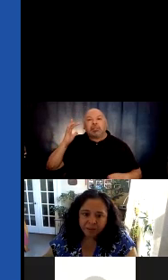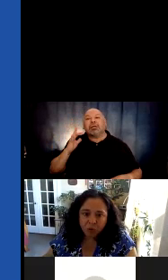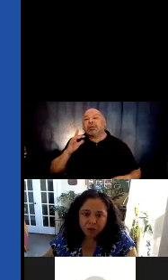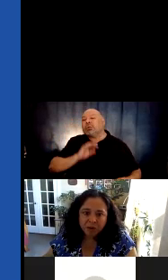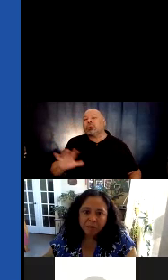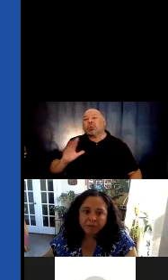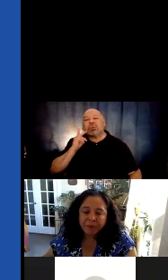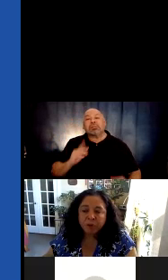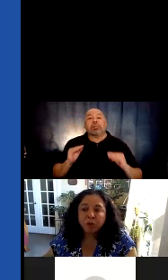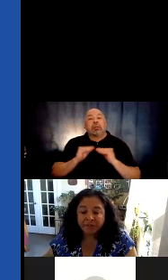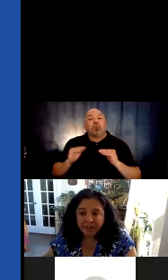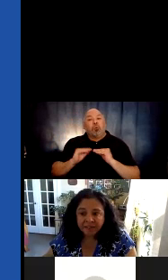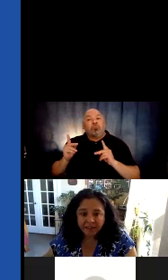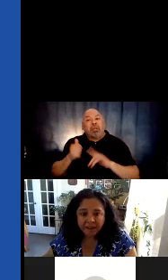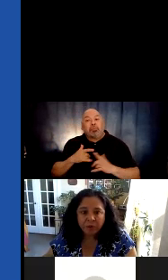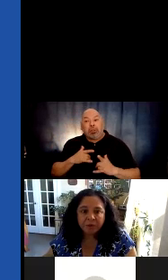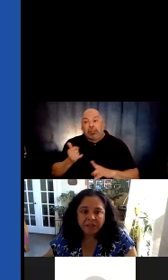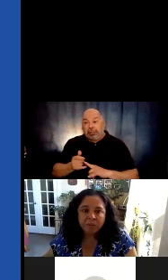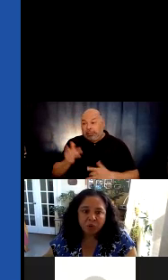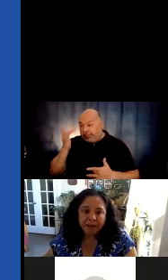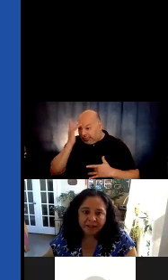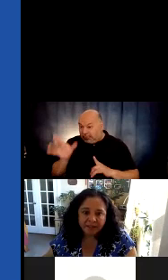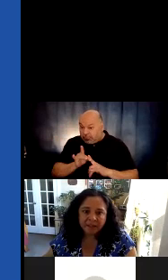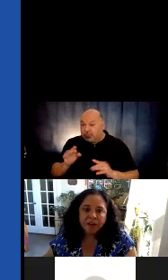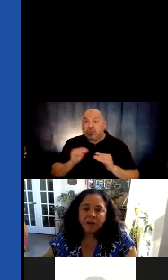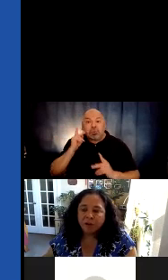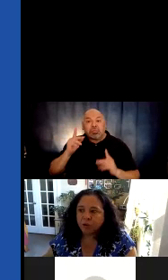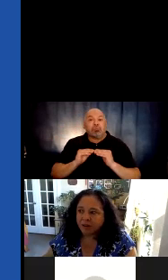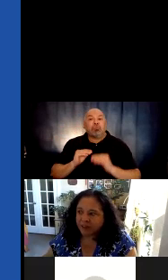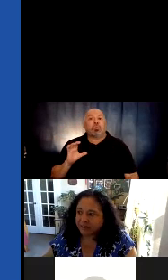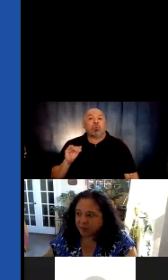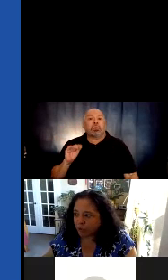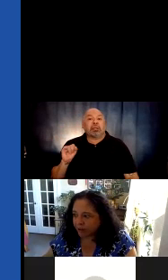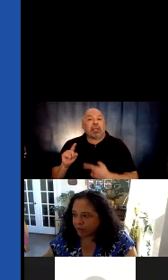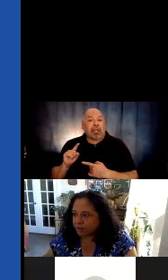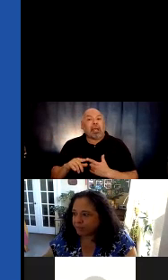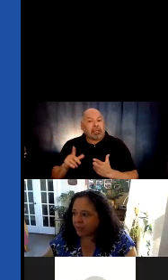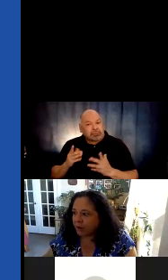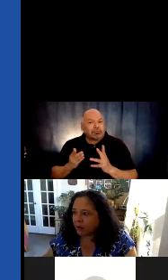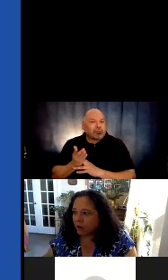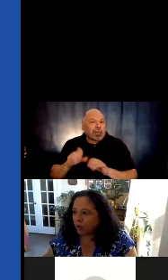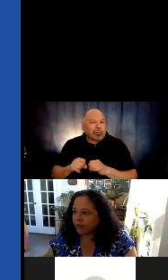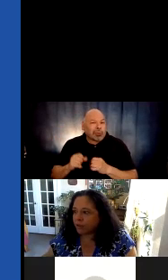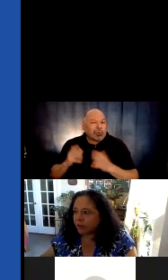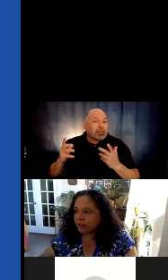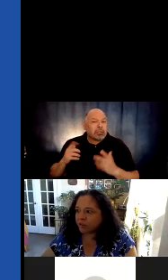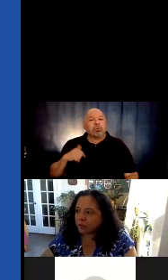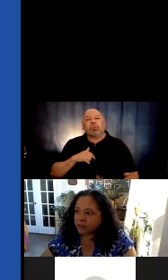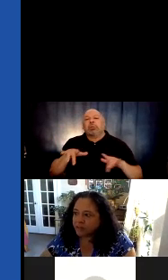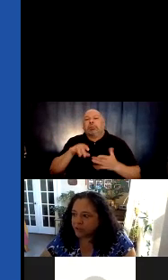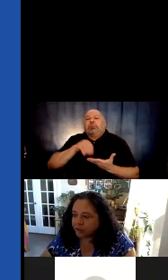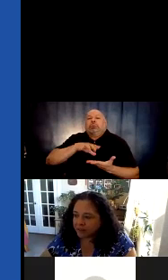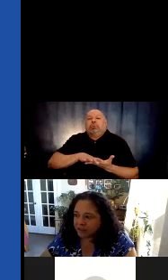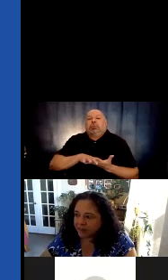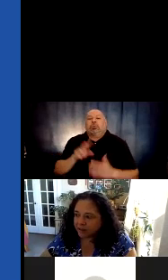we see more people who are vaccinated, we will see more cases who are vaccine breakthrough. We have recorded a total